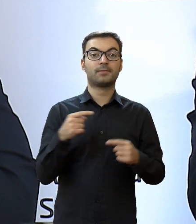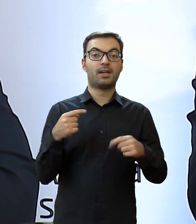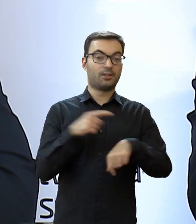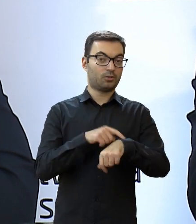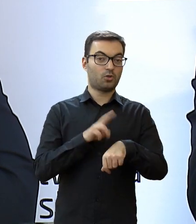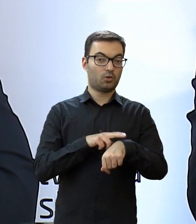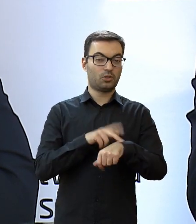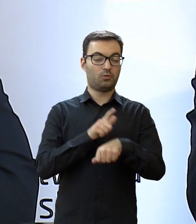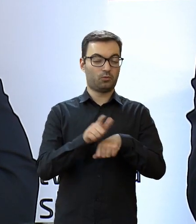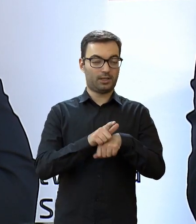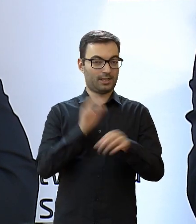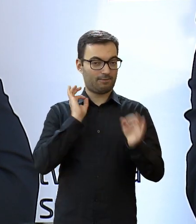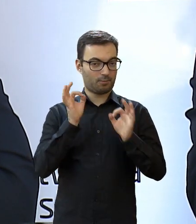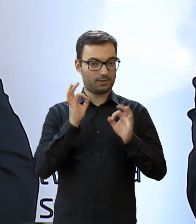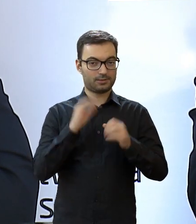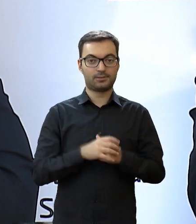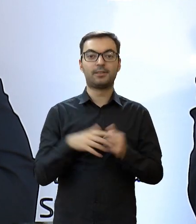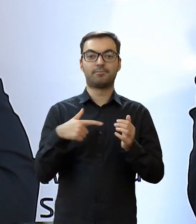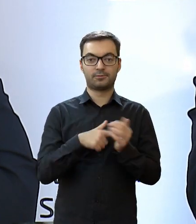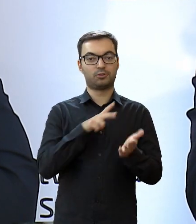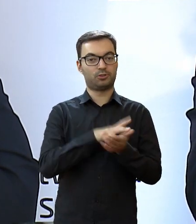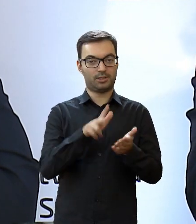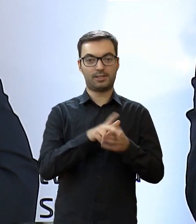25,420 polling districts.